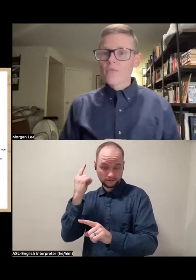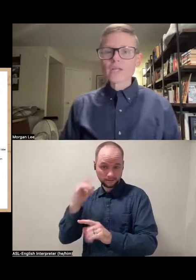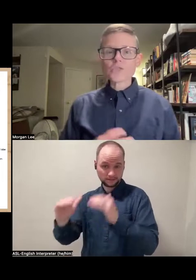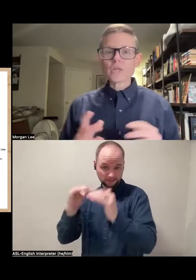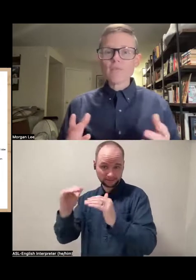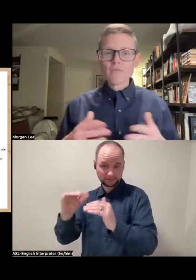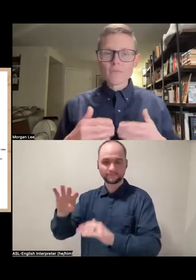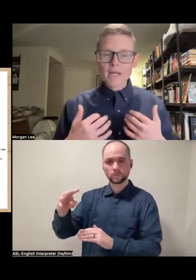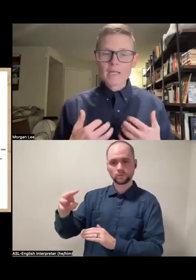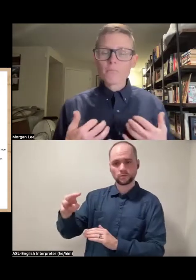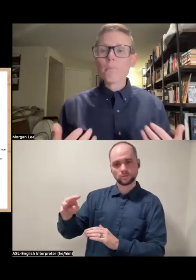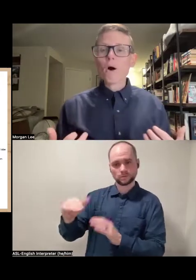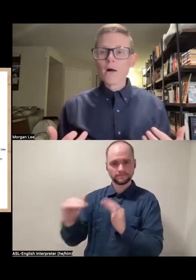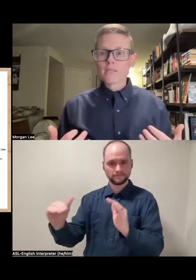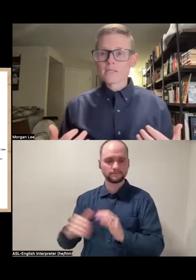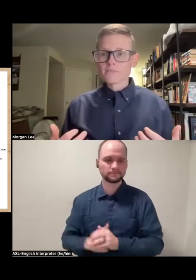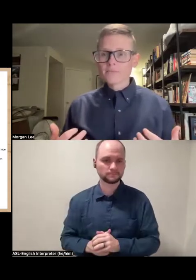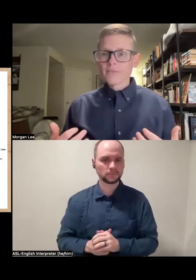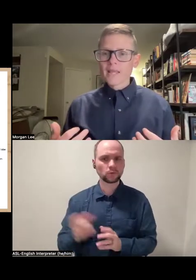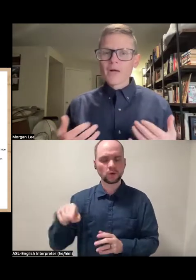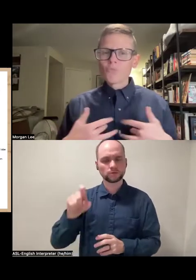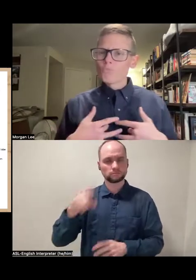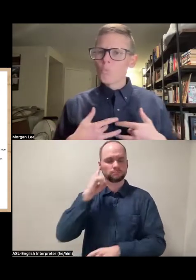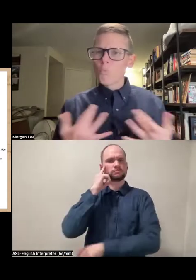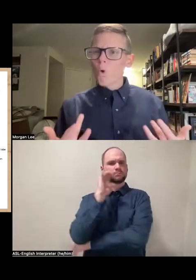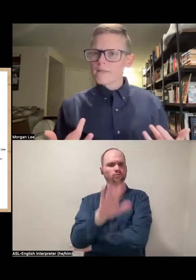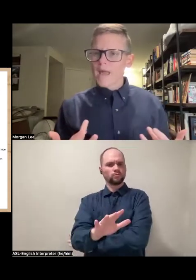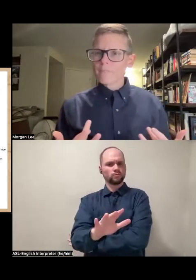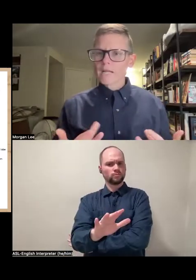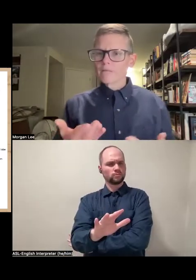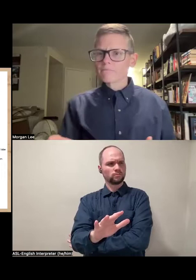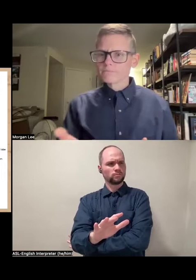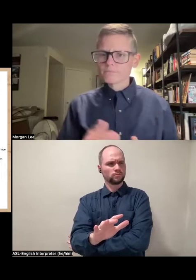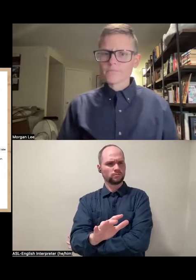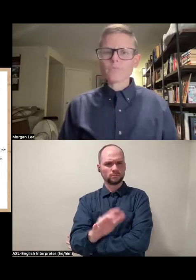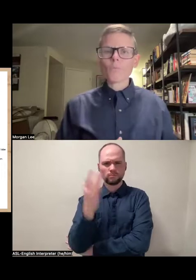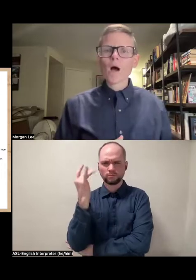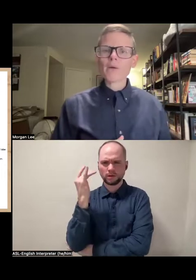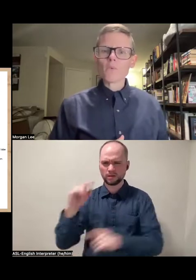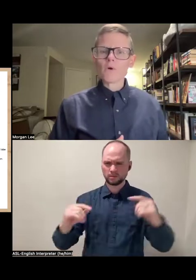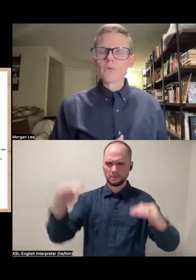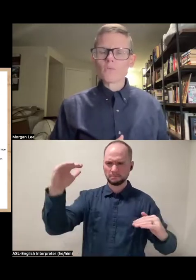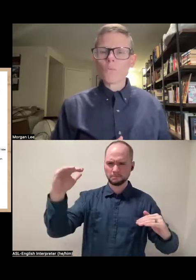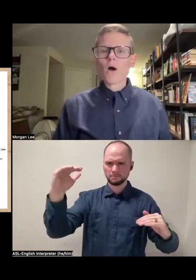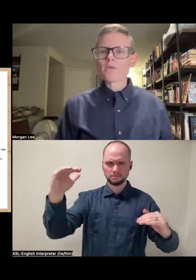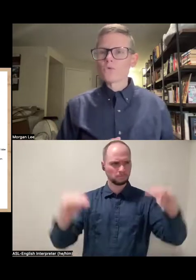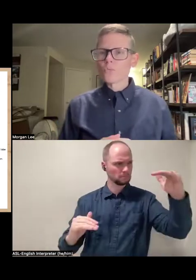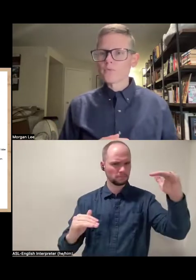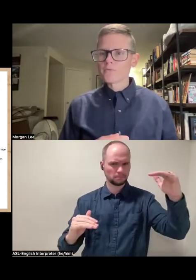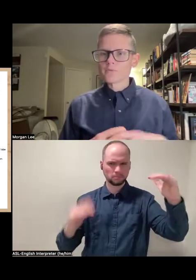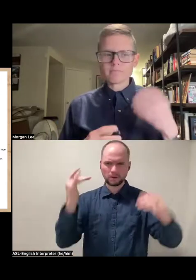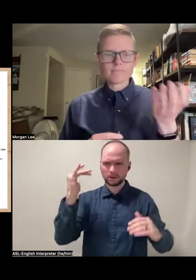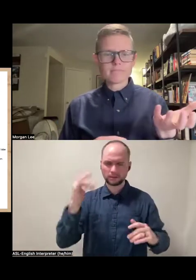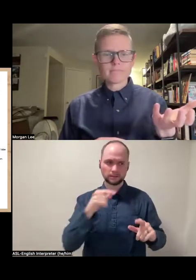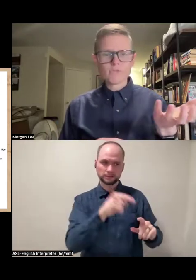And that should give everybody pause. What is happening? Why would one group